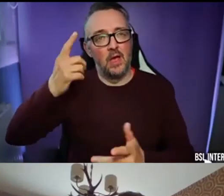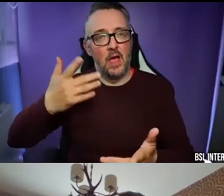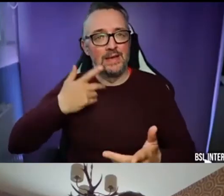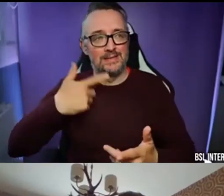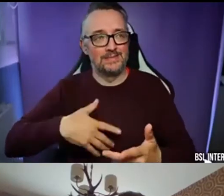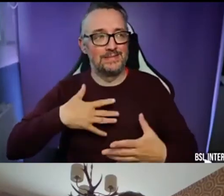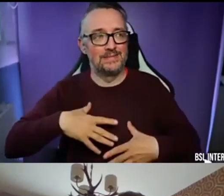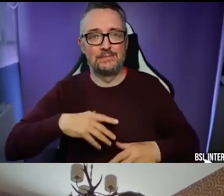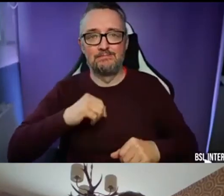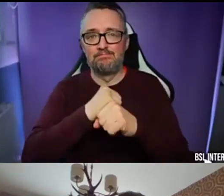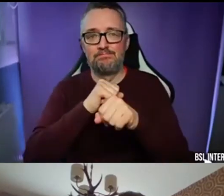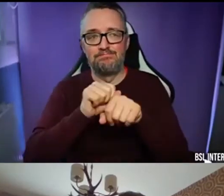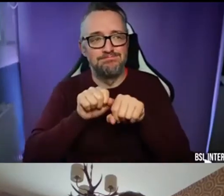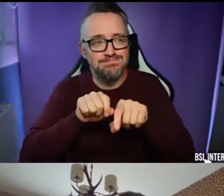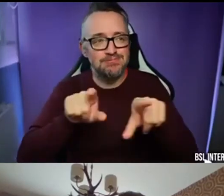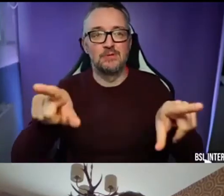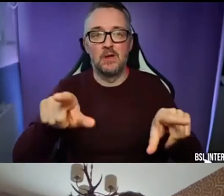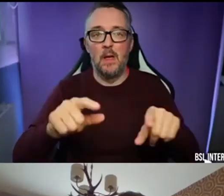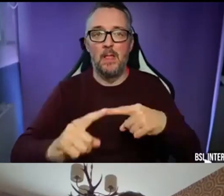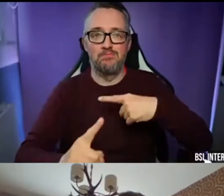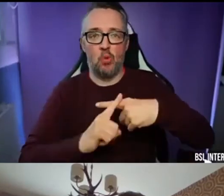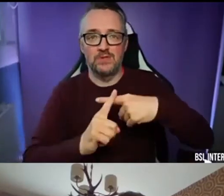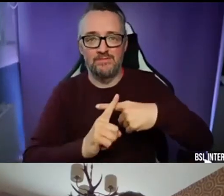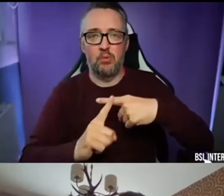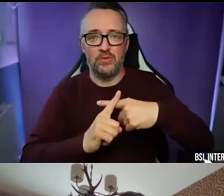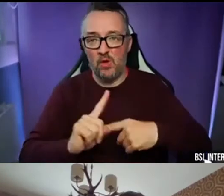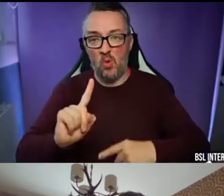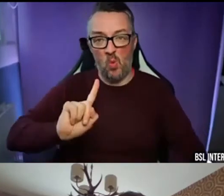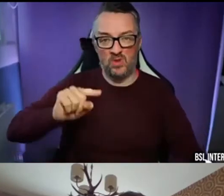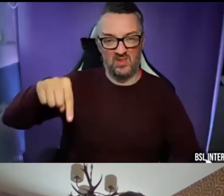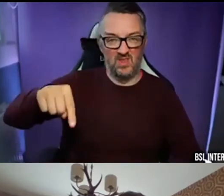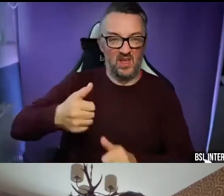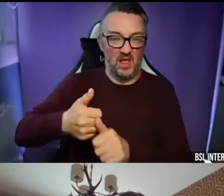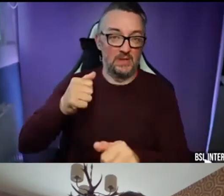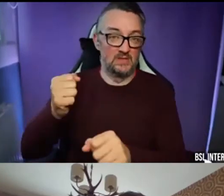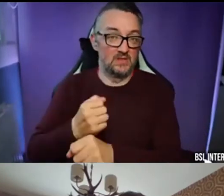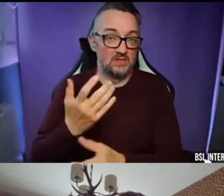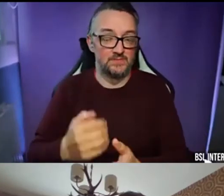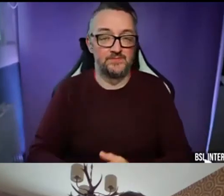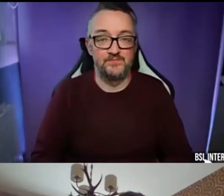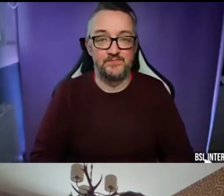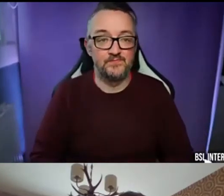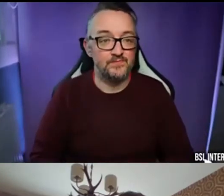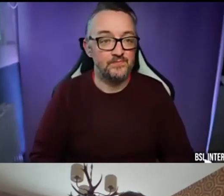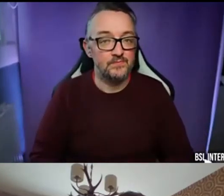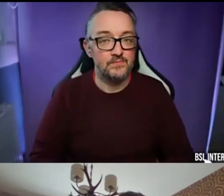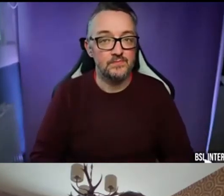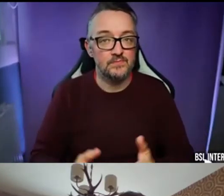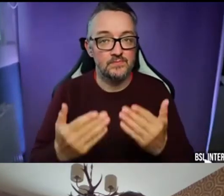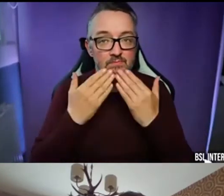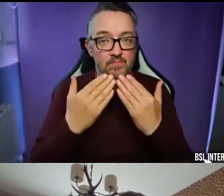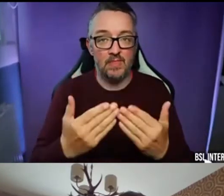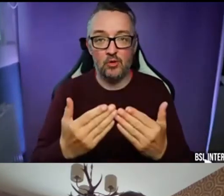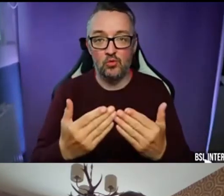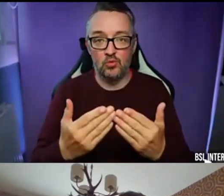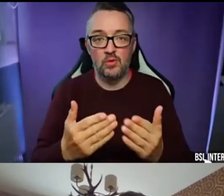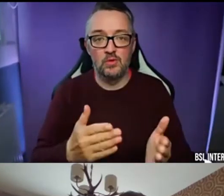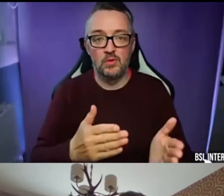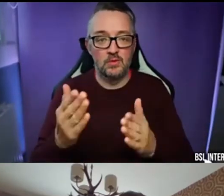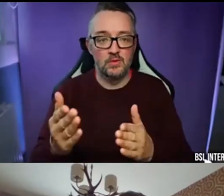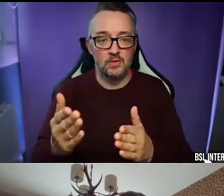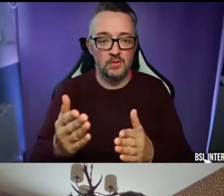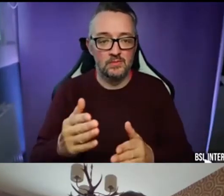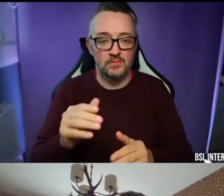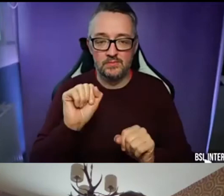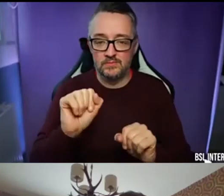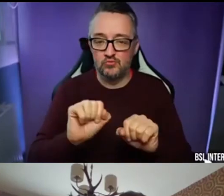advantages to people so that it might encourage people to use it more. So that was us. Thank you. Lovely. Thank you, Andy. Hussein, can I hear from your